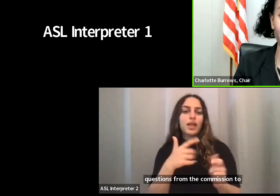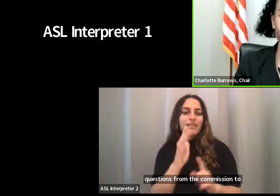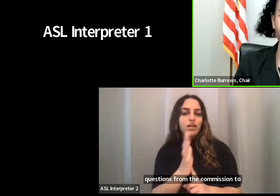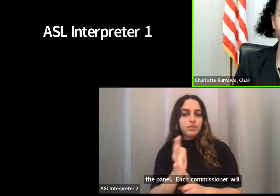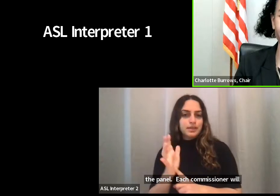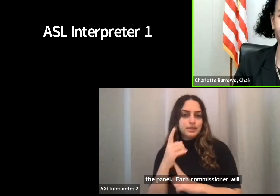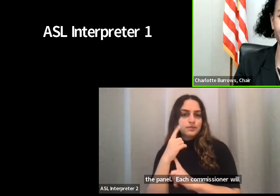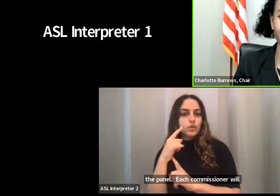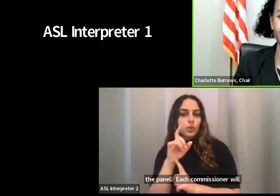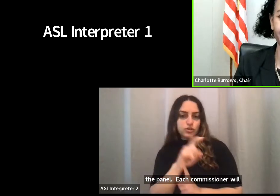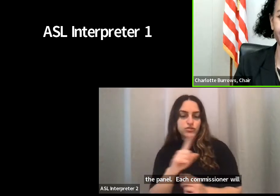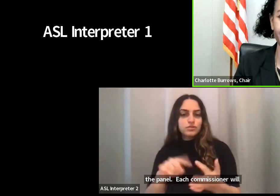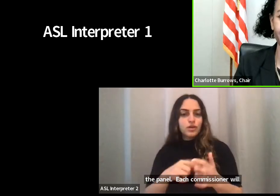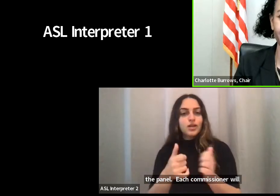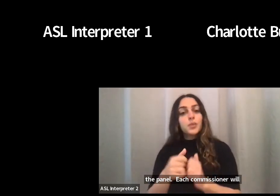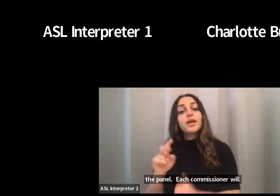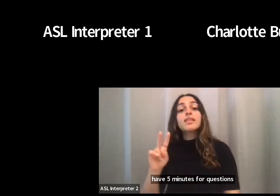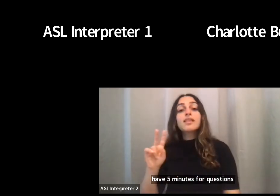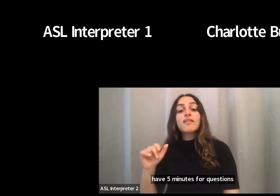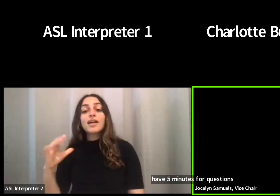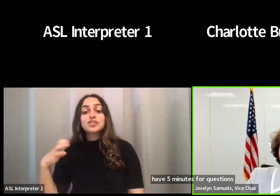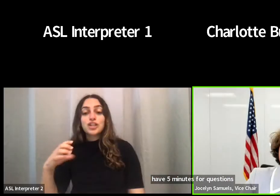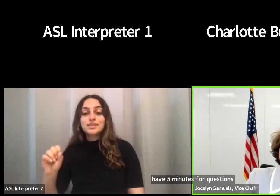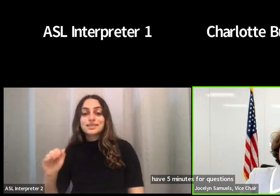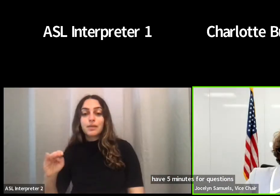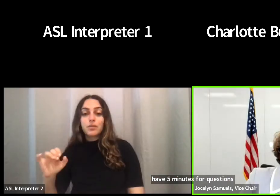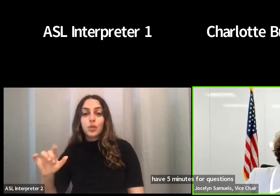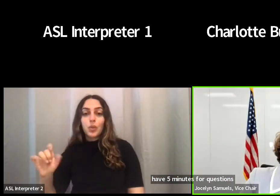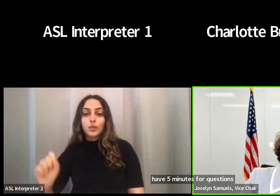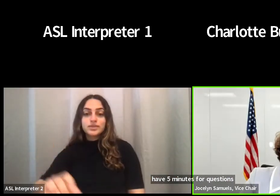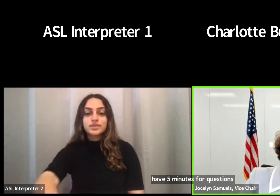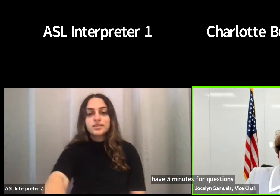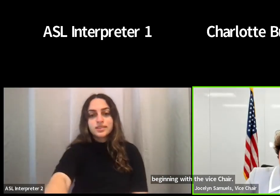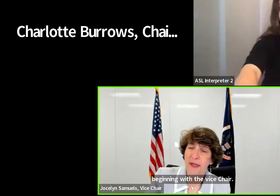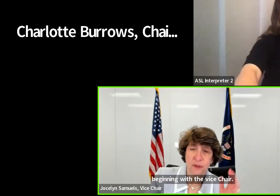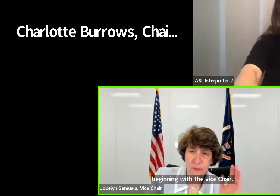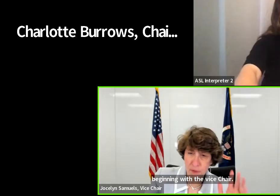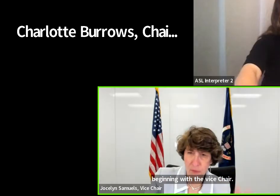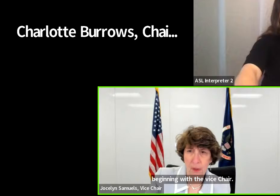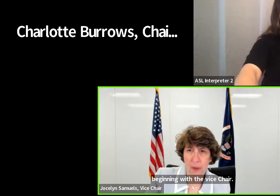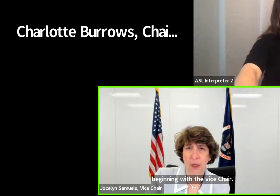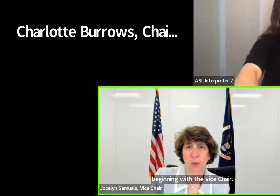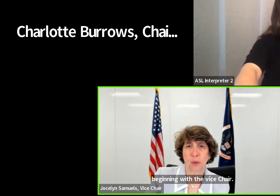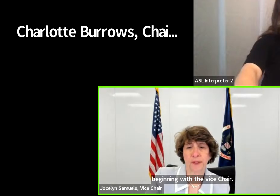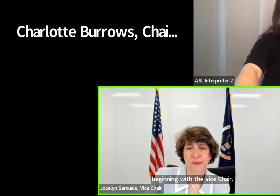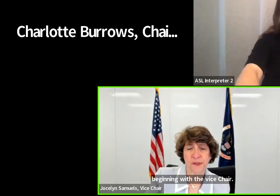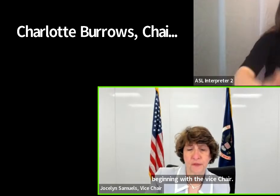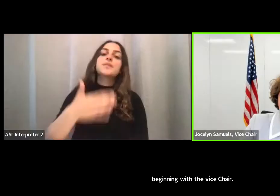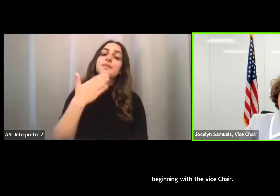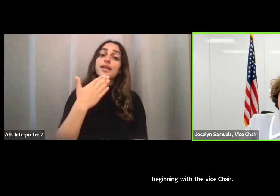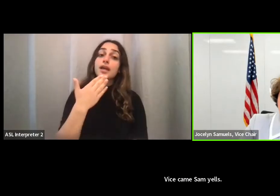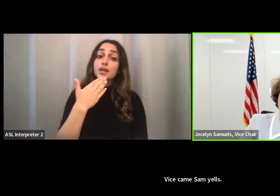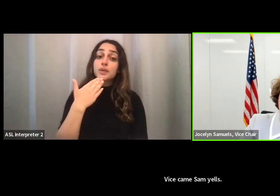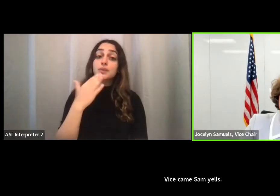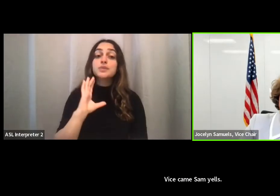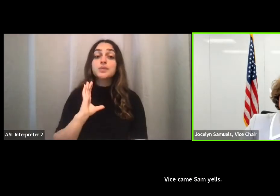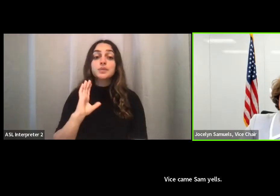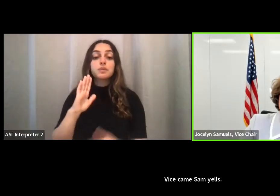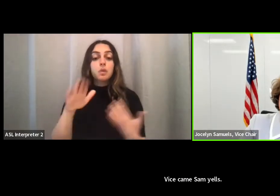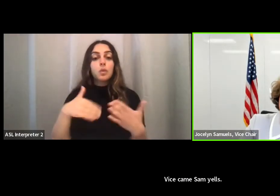chair samuels uh thank you chair burroughs and thank you to all our witnesses for your